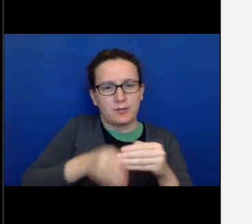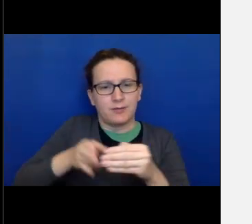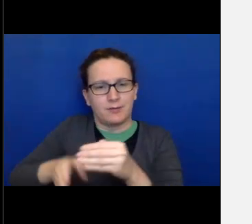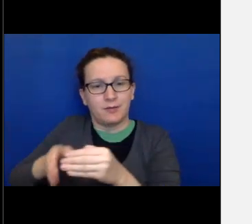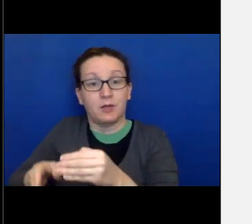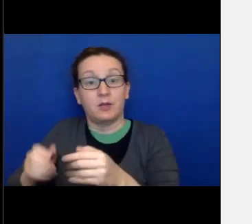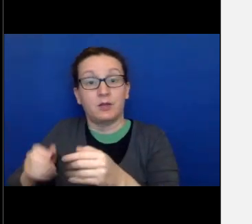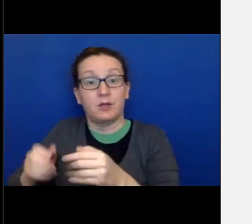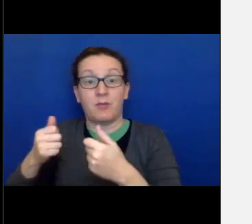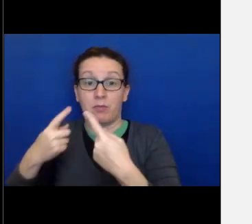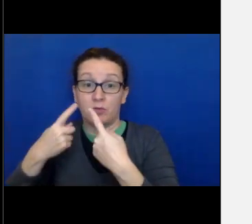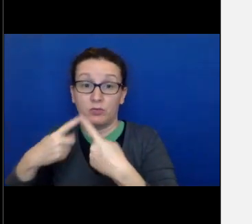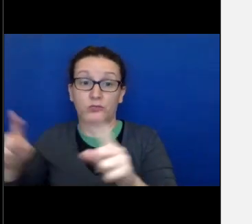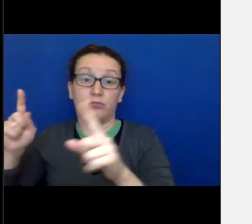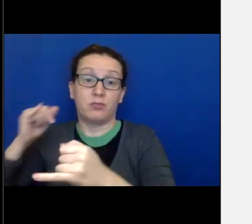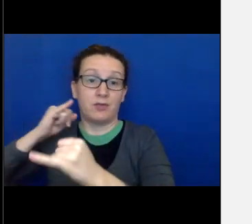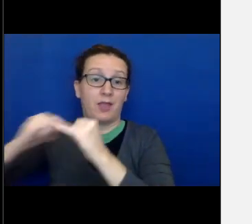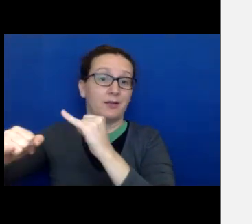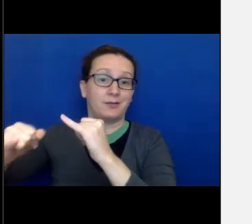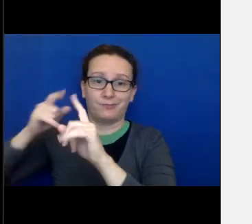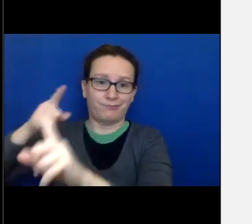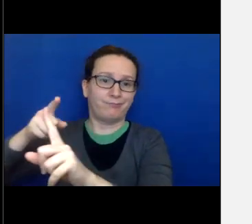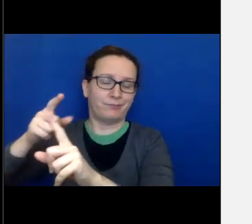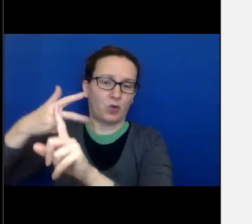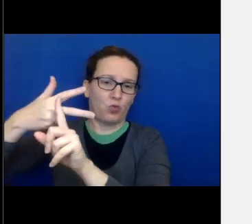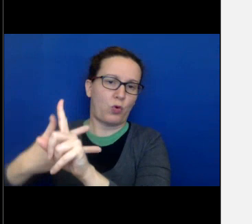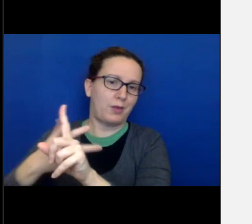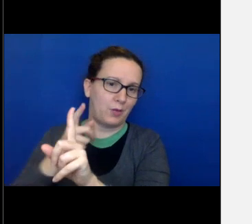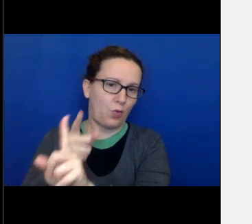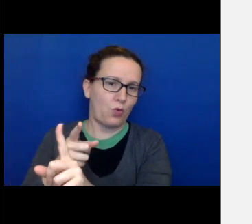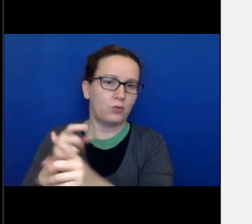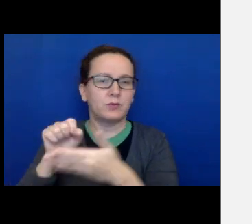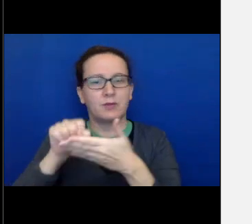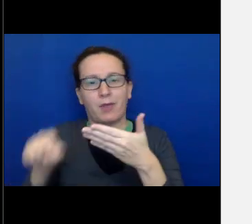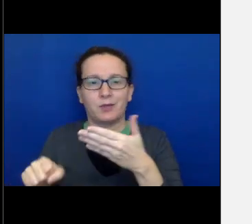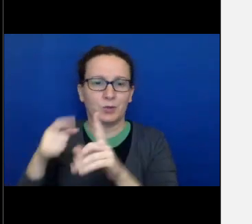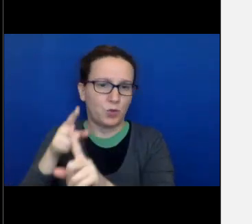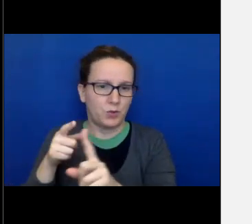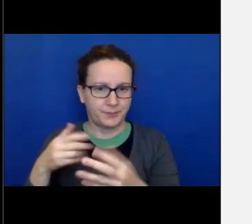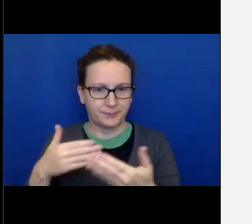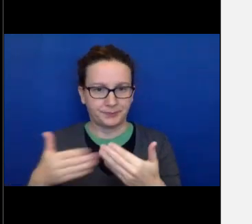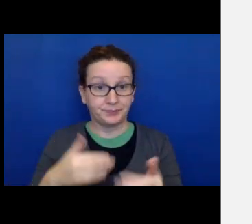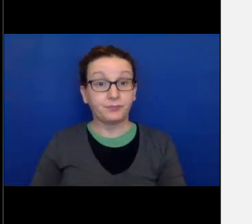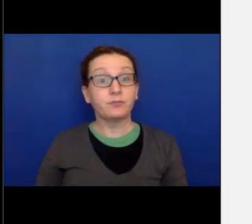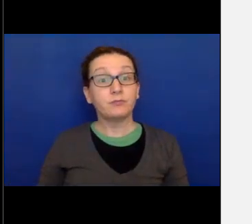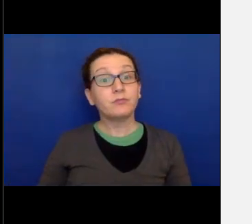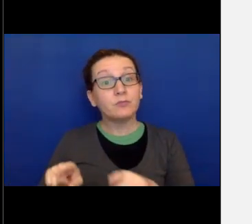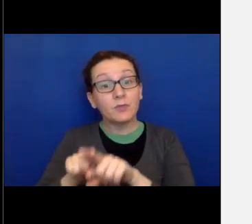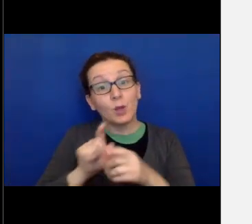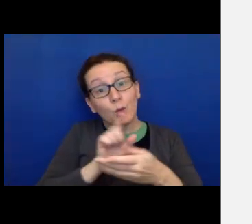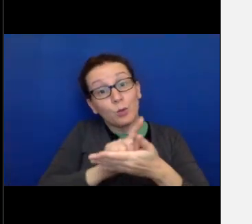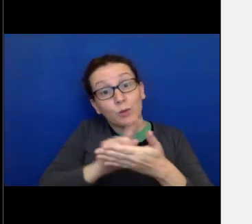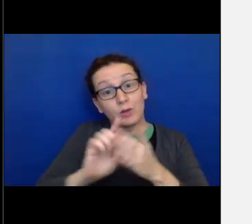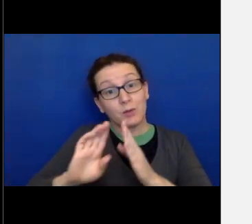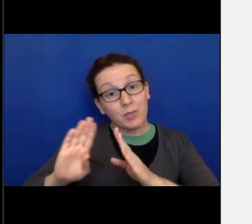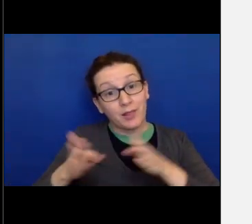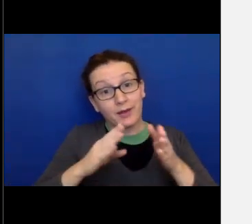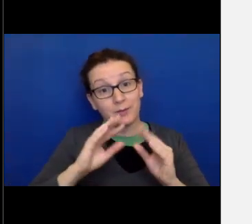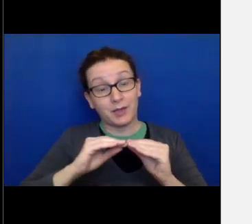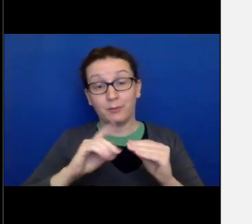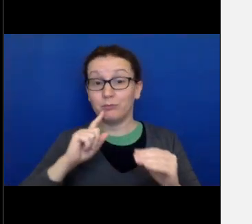larger semester or quarterly goal, right? And I also hold a weekly planning meeting, and that for me is